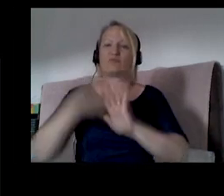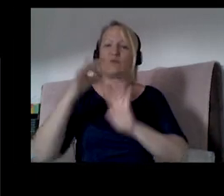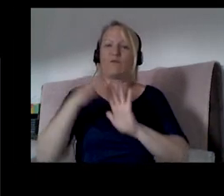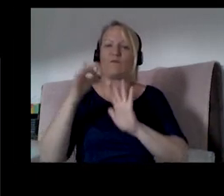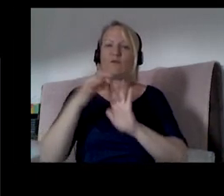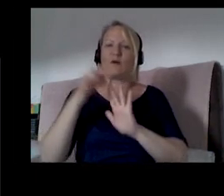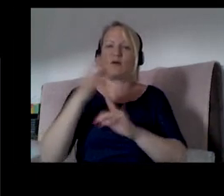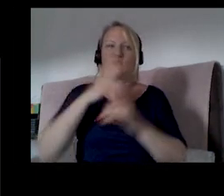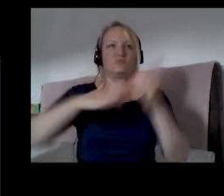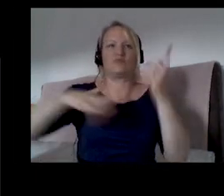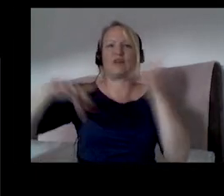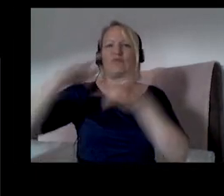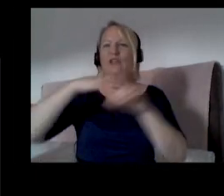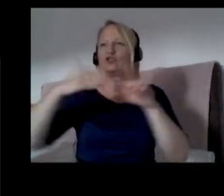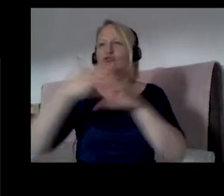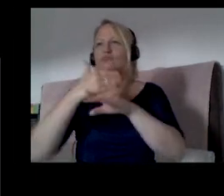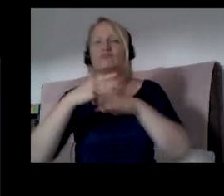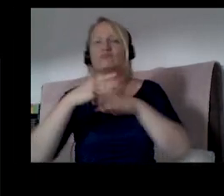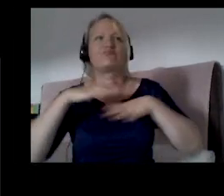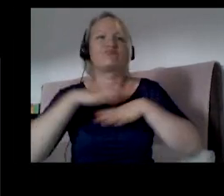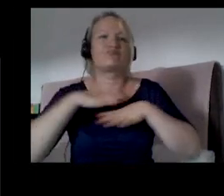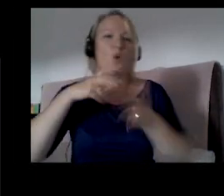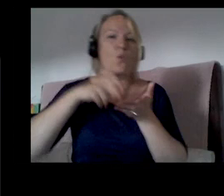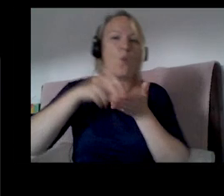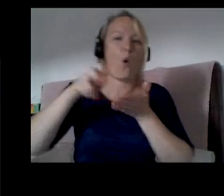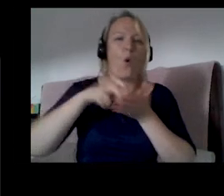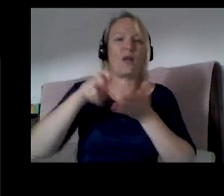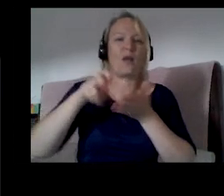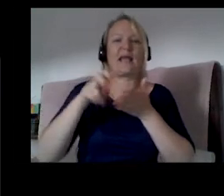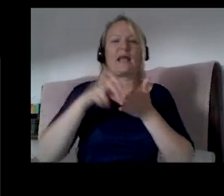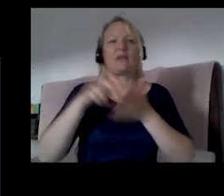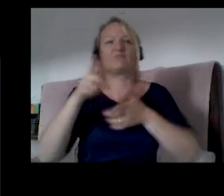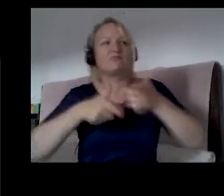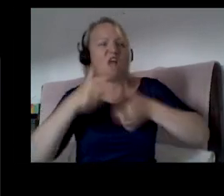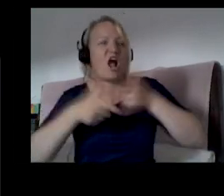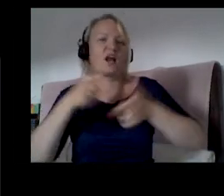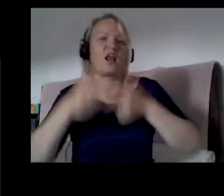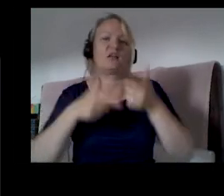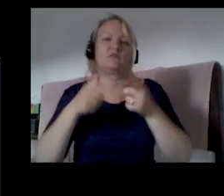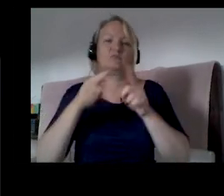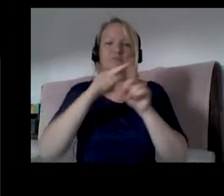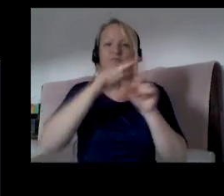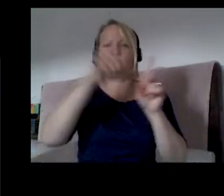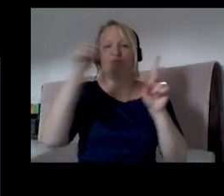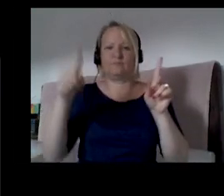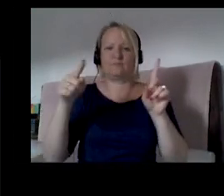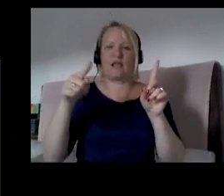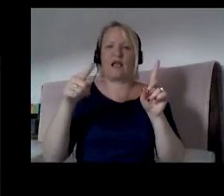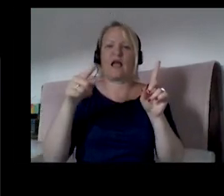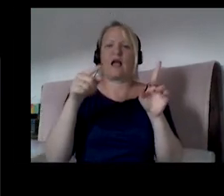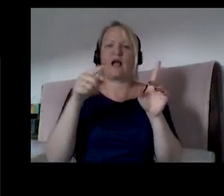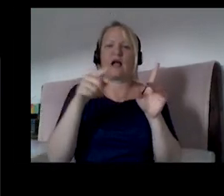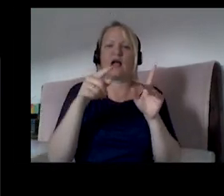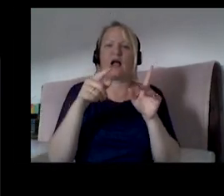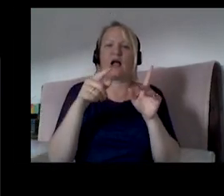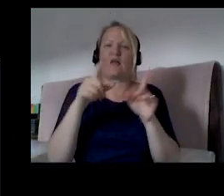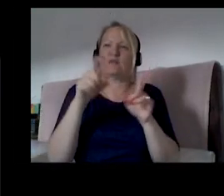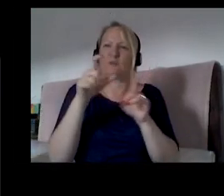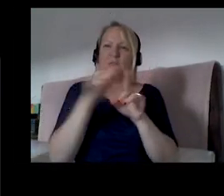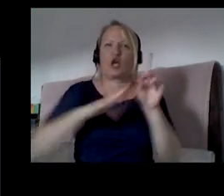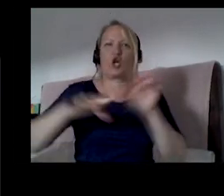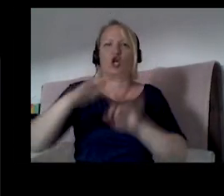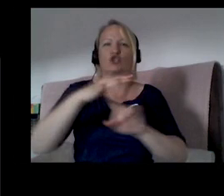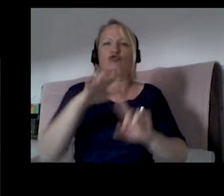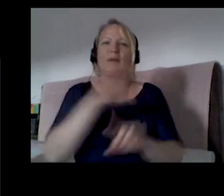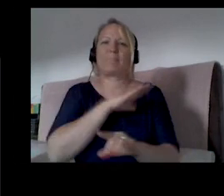M25 junction, improvements include creating recreational walking, cycling, horse riding routes from the Thames Chase and South